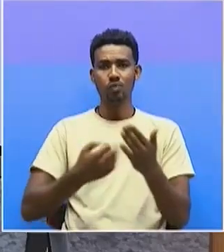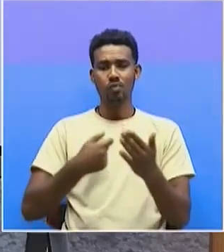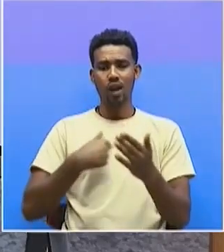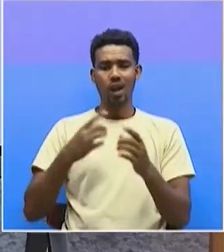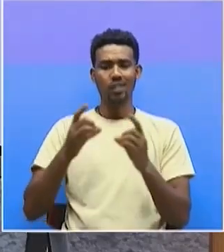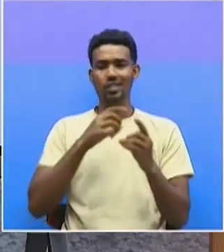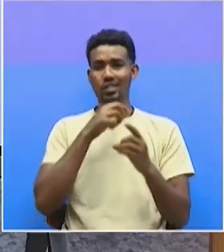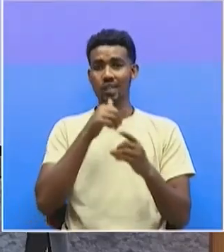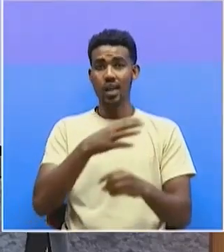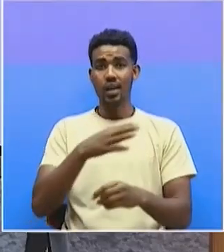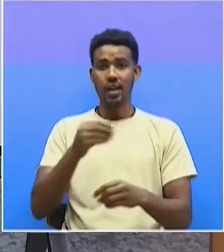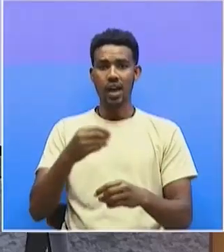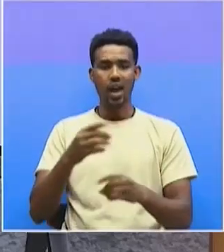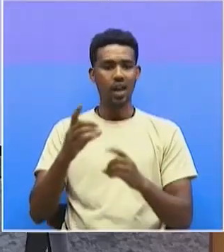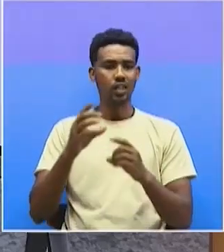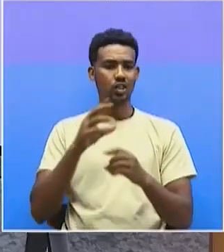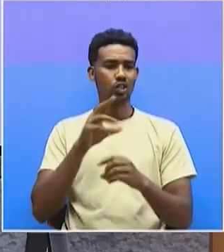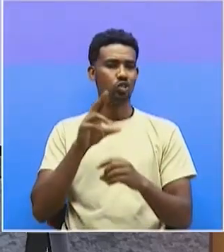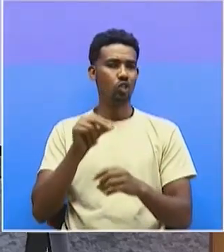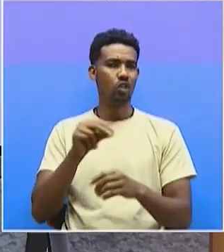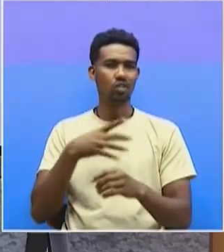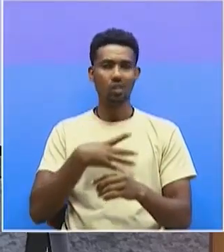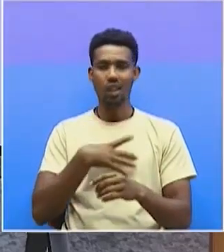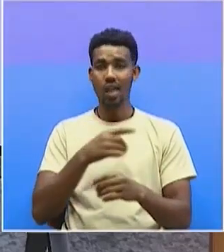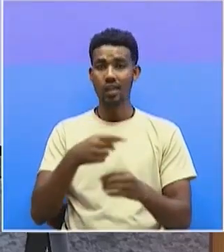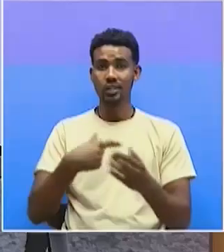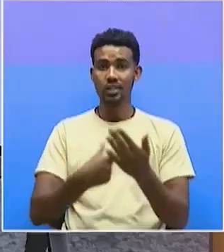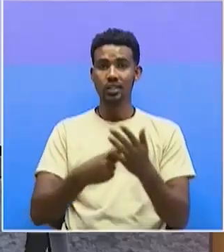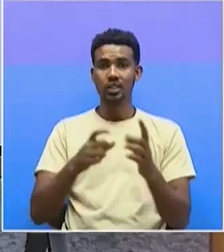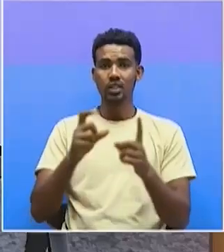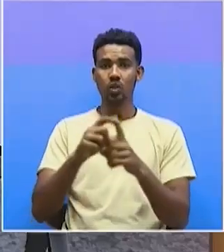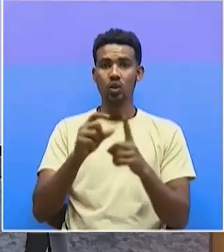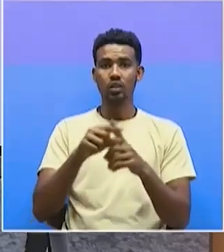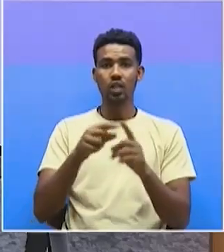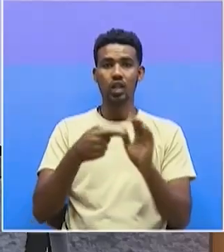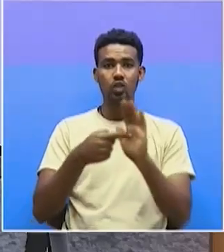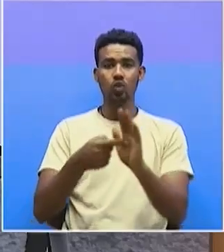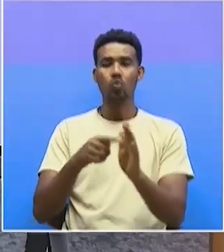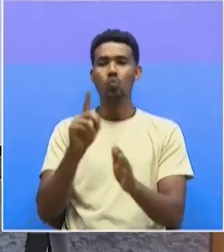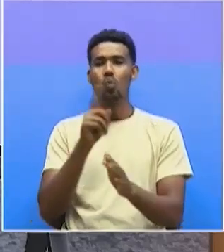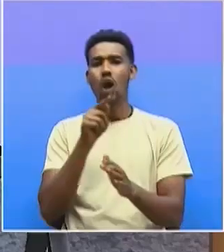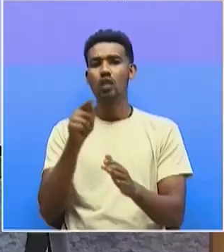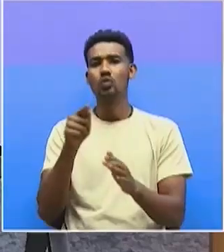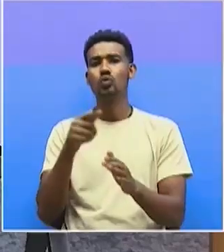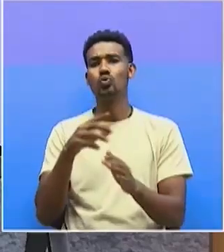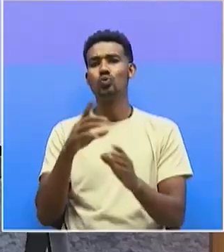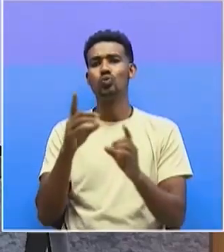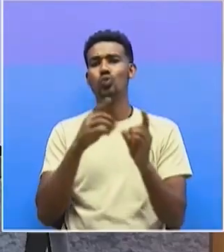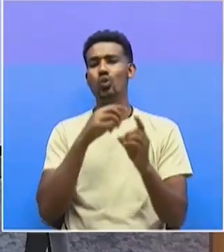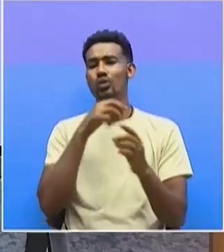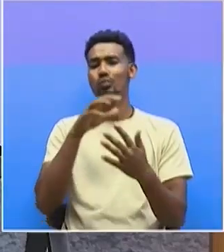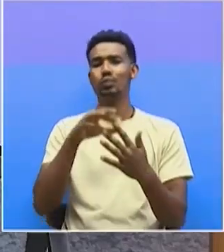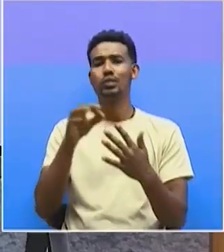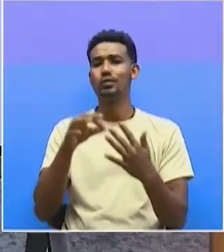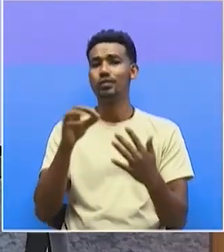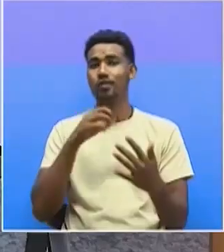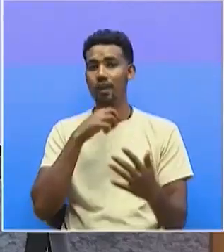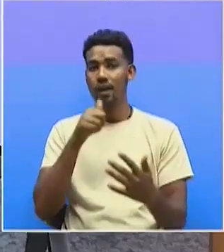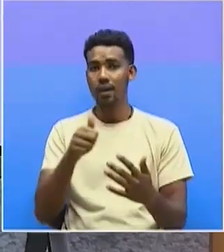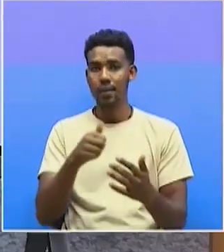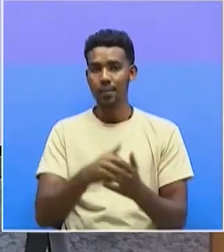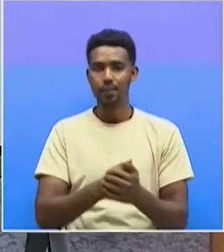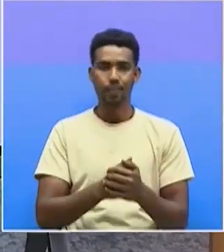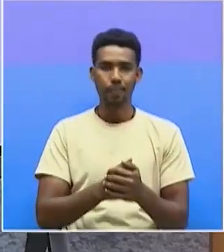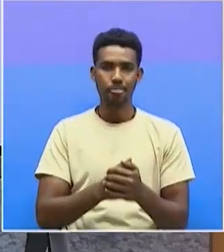dislike and I don't like. These are the words that show what you don't prefer, what you